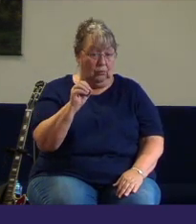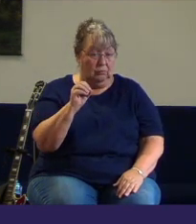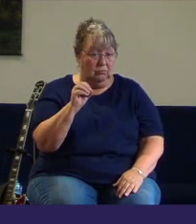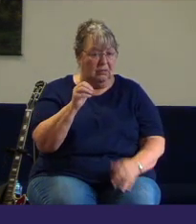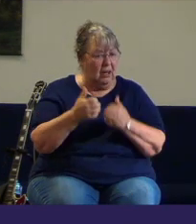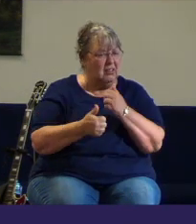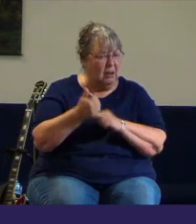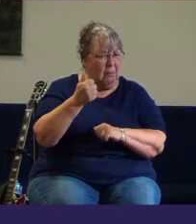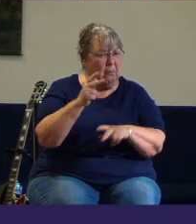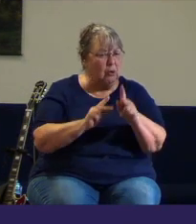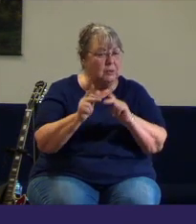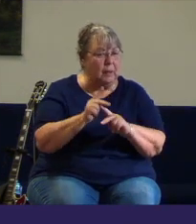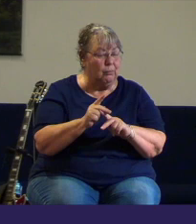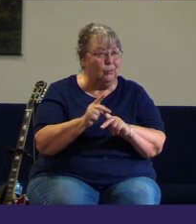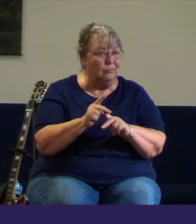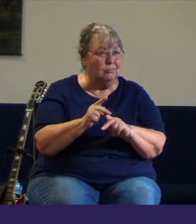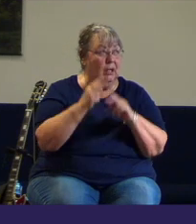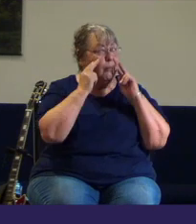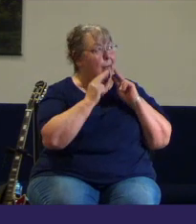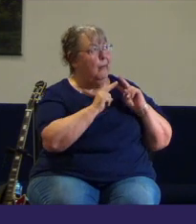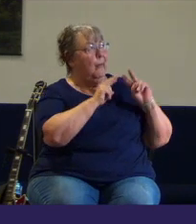right? Someone that they look up to,